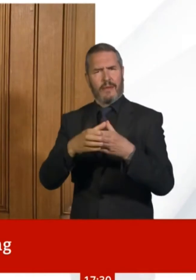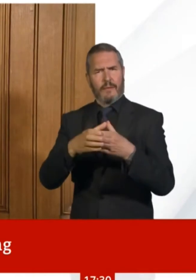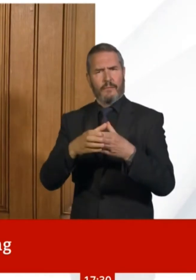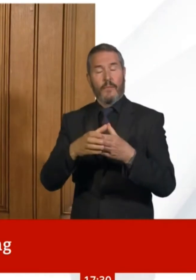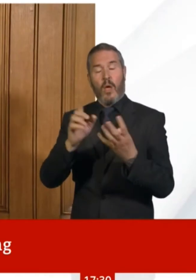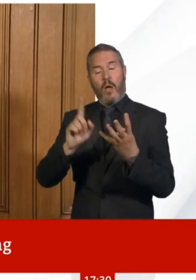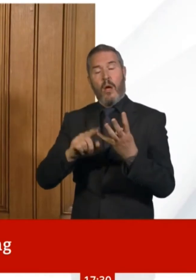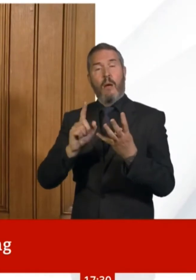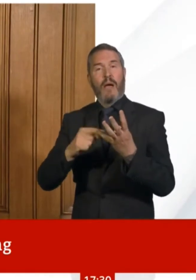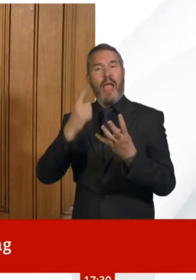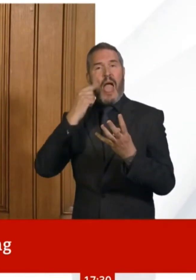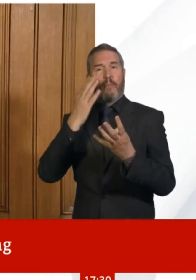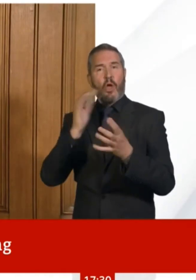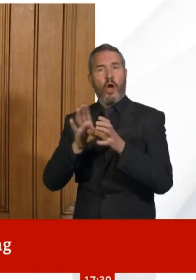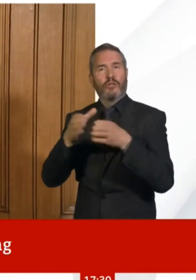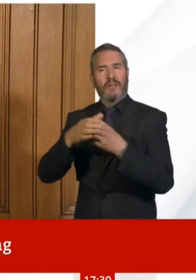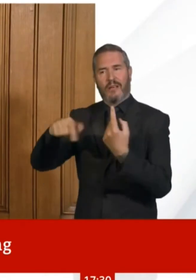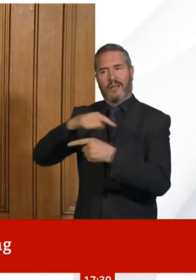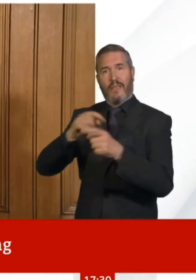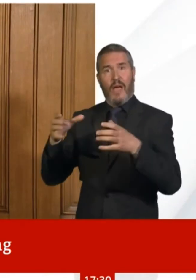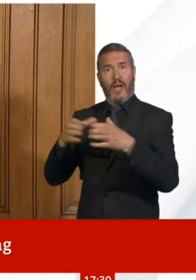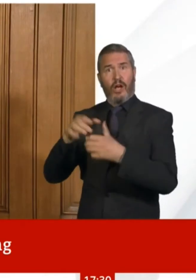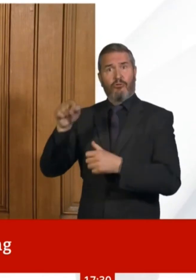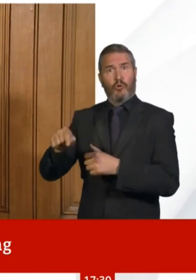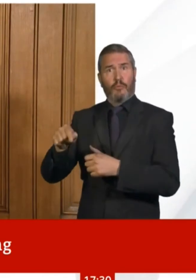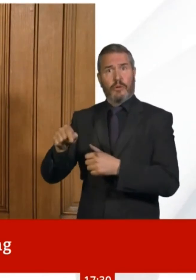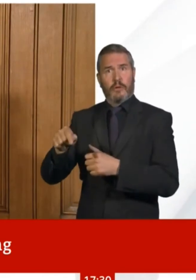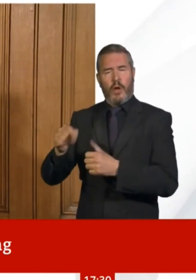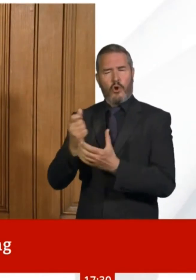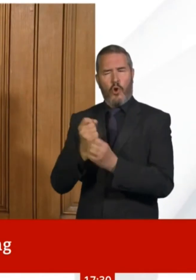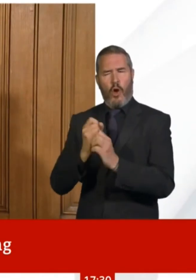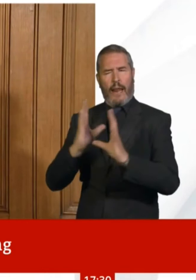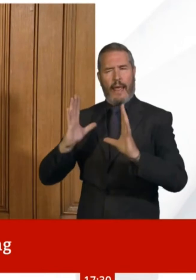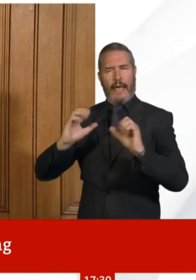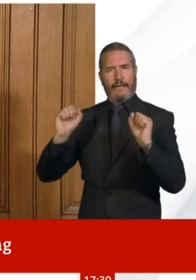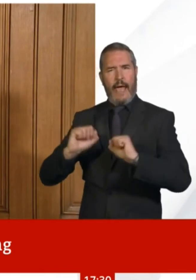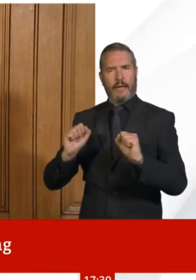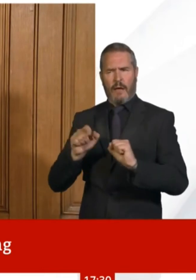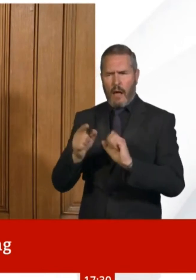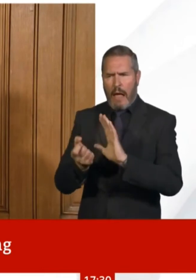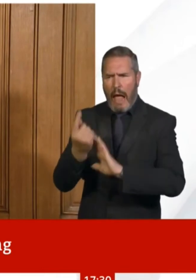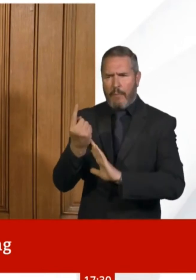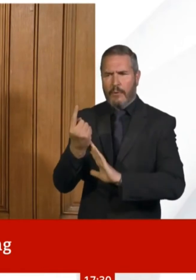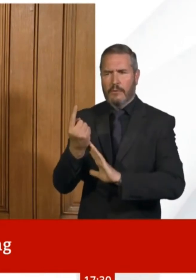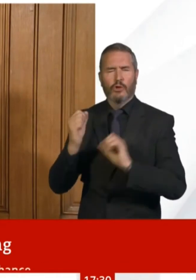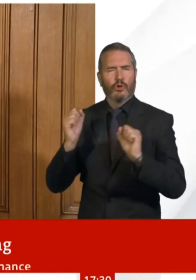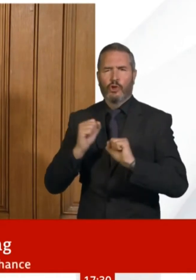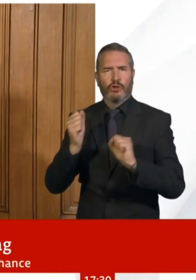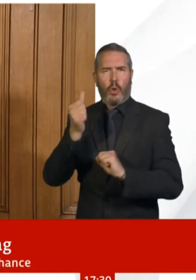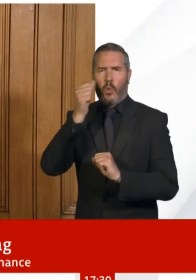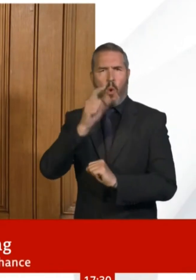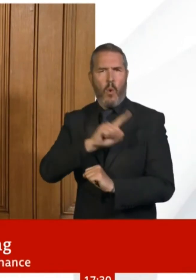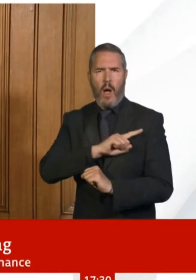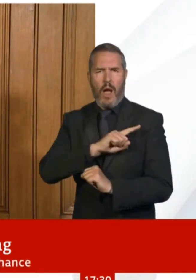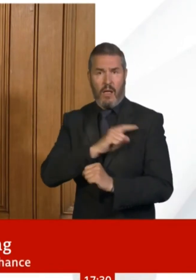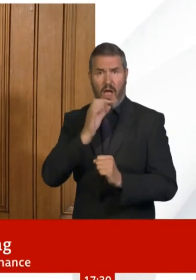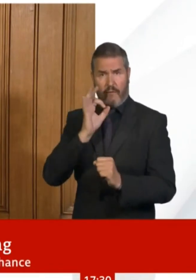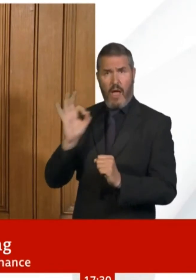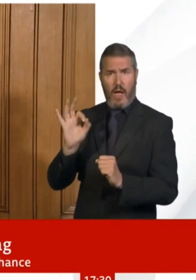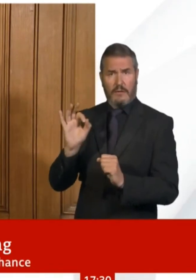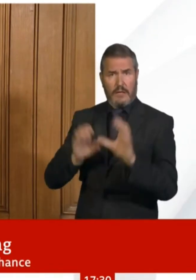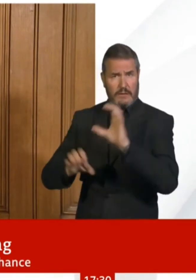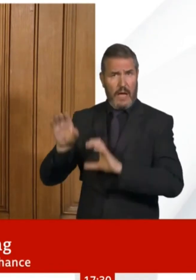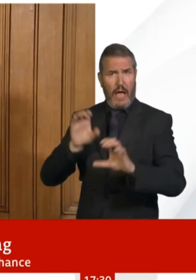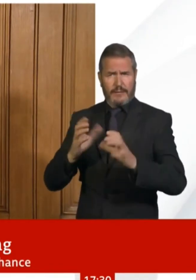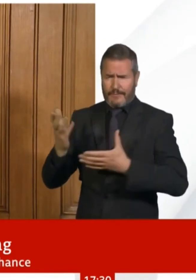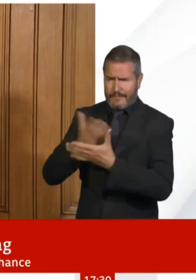Being a member of an ethnic minority group is less clear, and we've both looked, and I've had discussions with scientists about this in